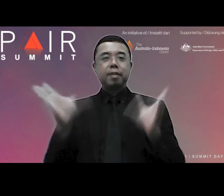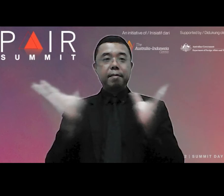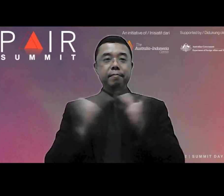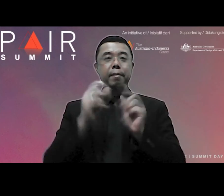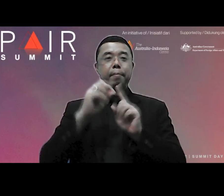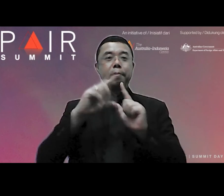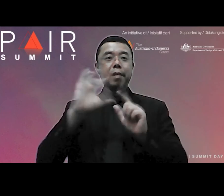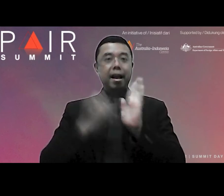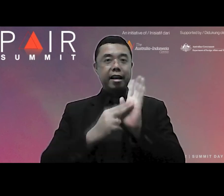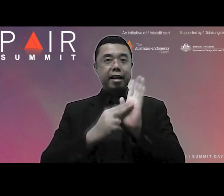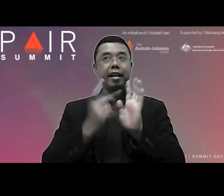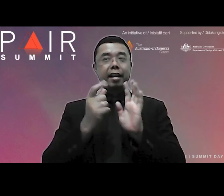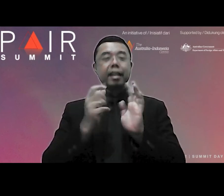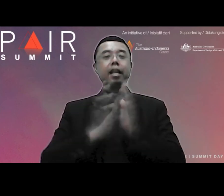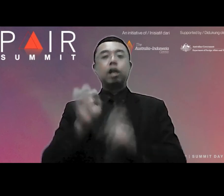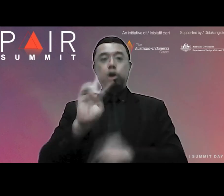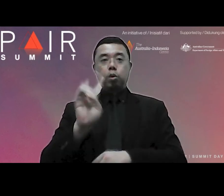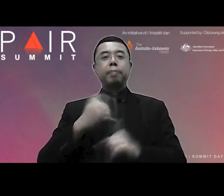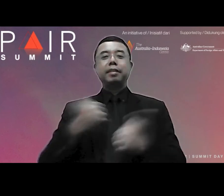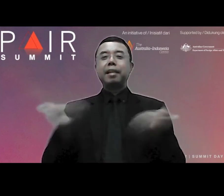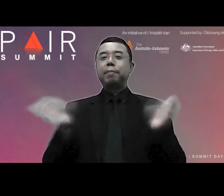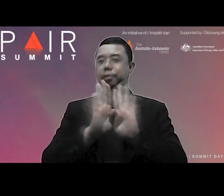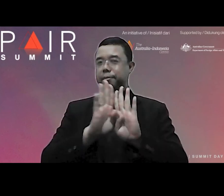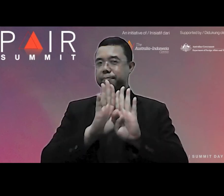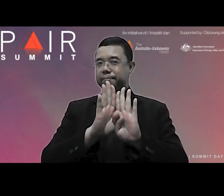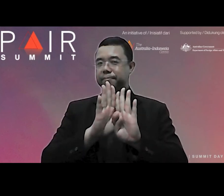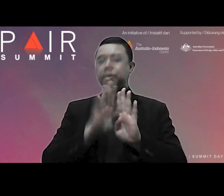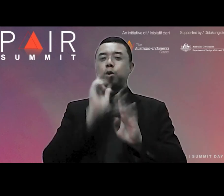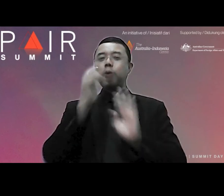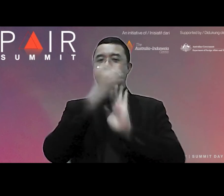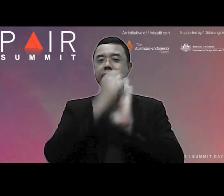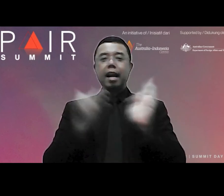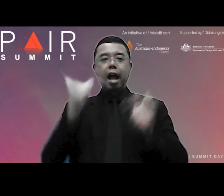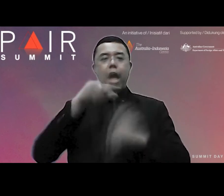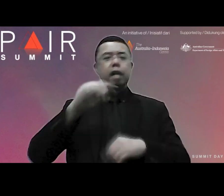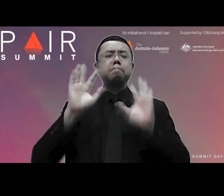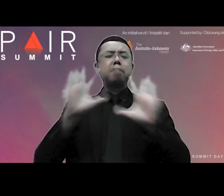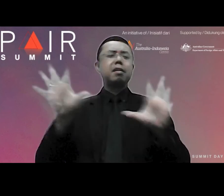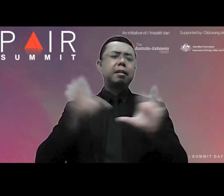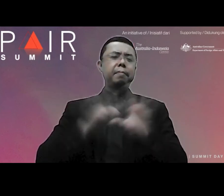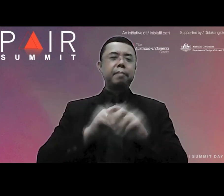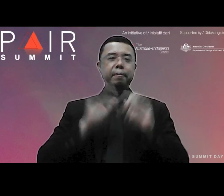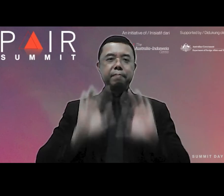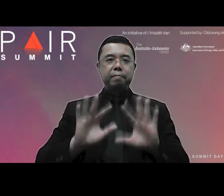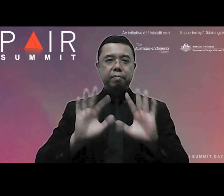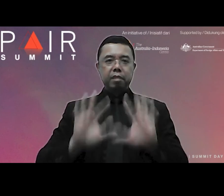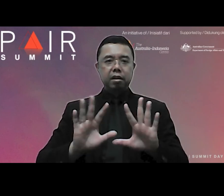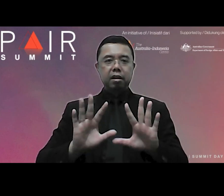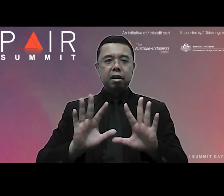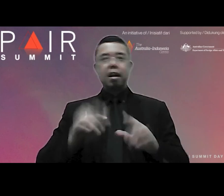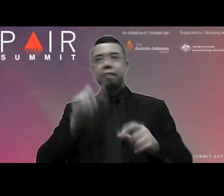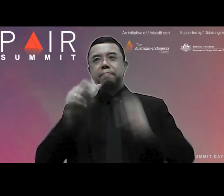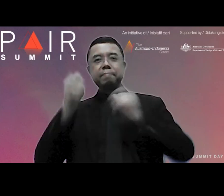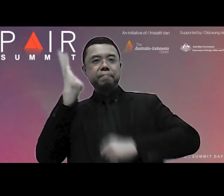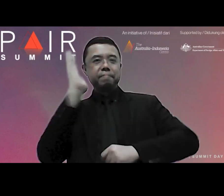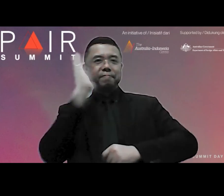session for today, which has involved so many impressive speakers and participants. As you know, the theme of the